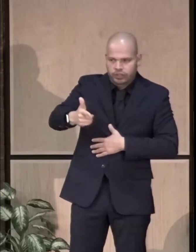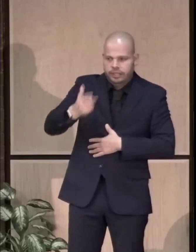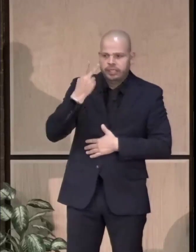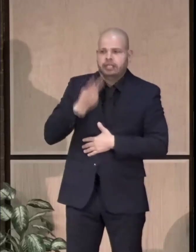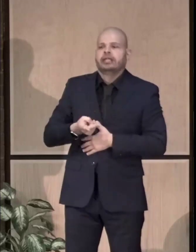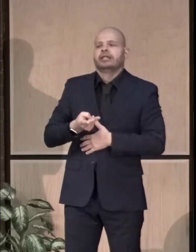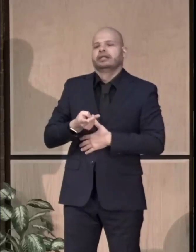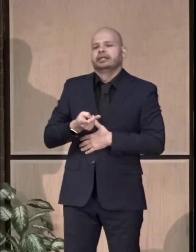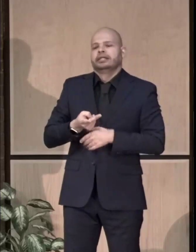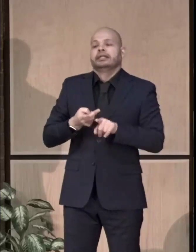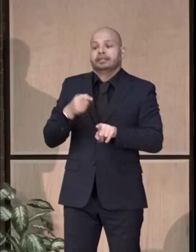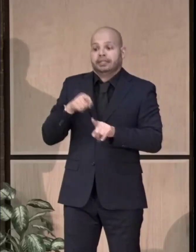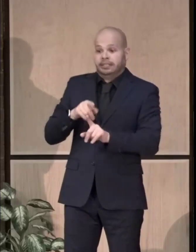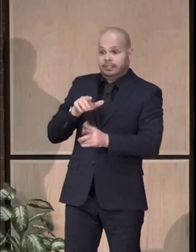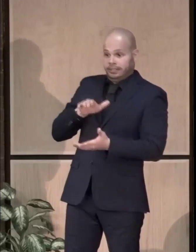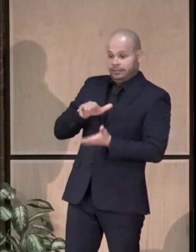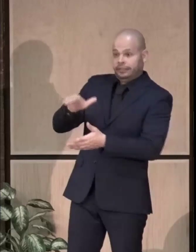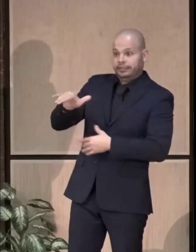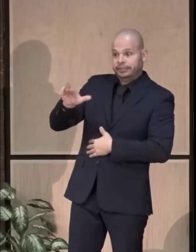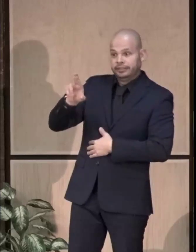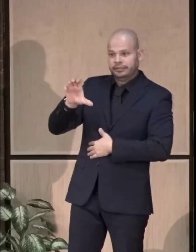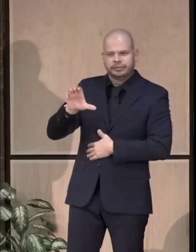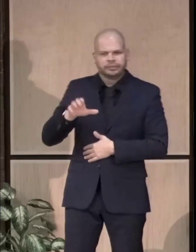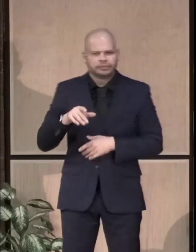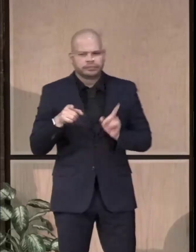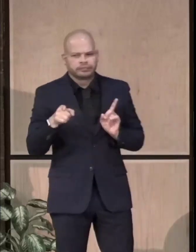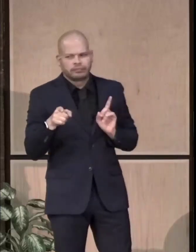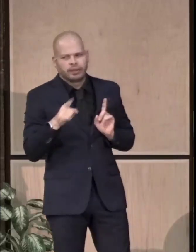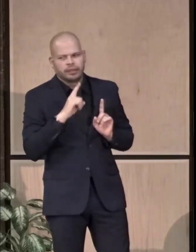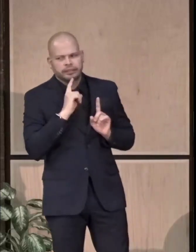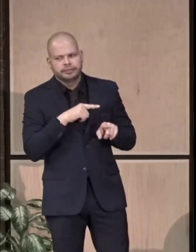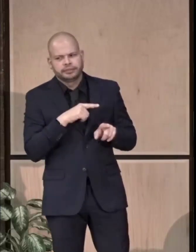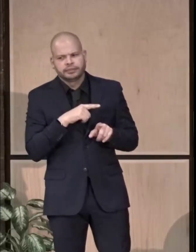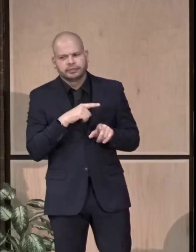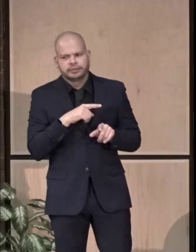follow up with him. When did you get access to it? That I can recall